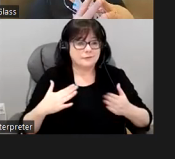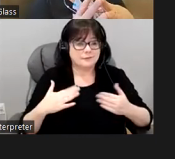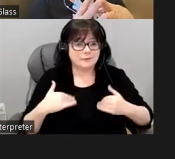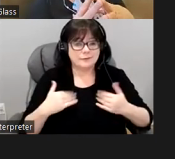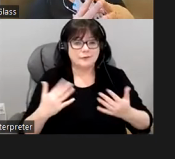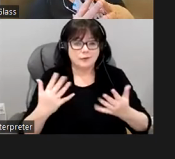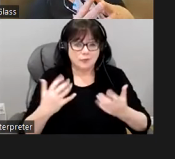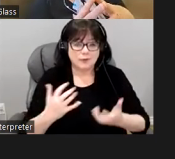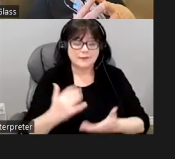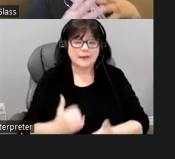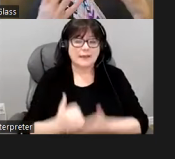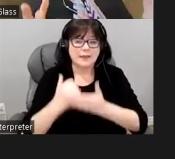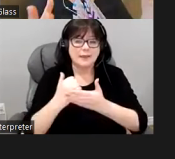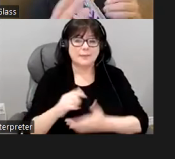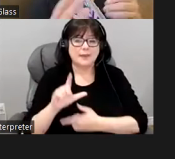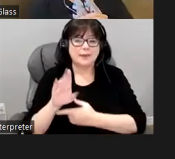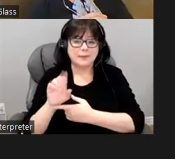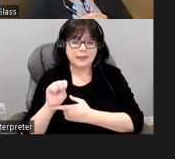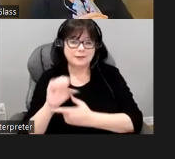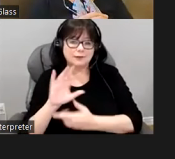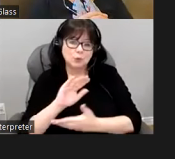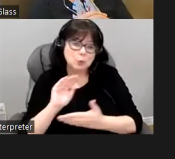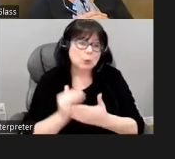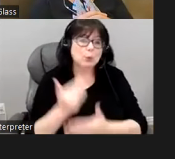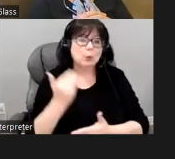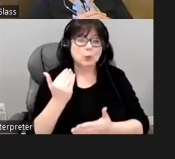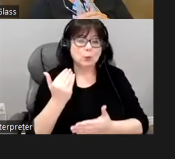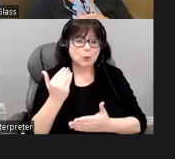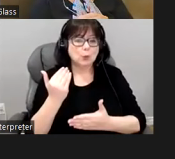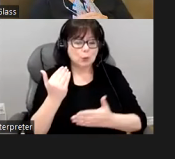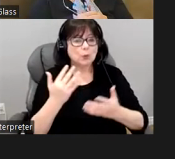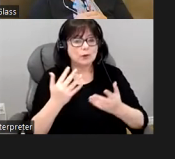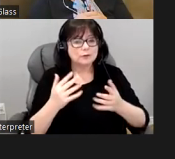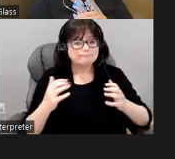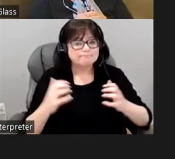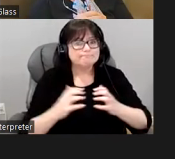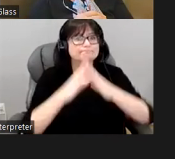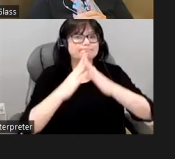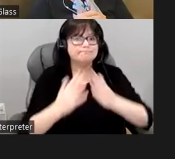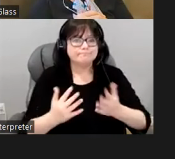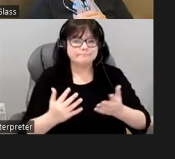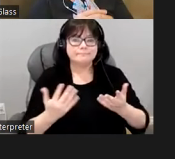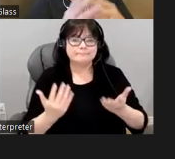to LBS with this project funding from the federal government.